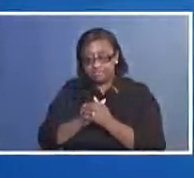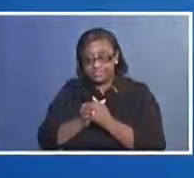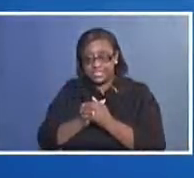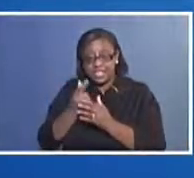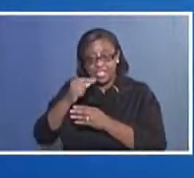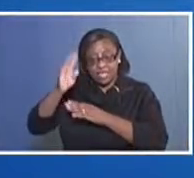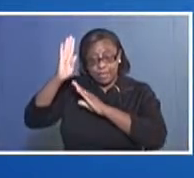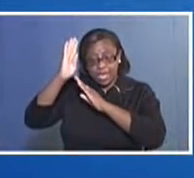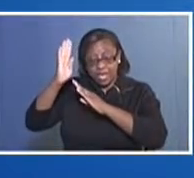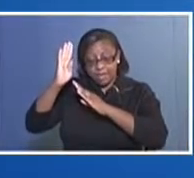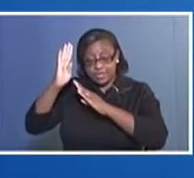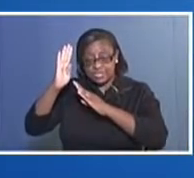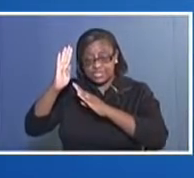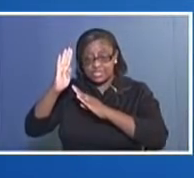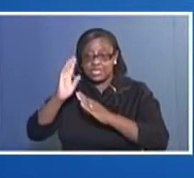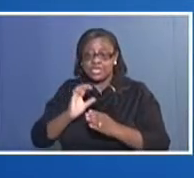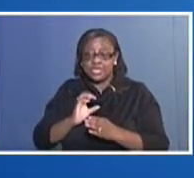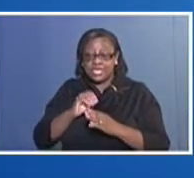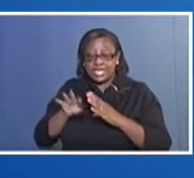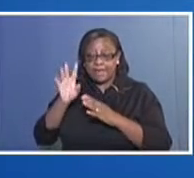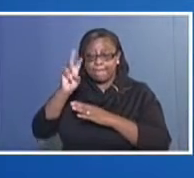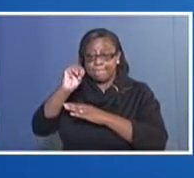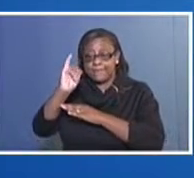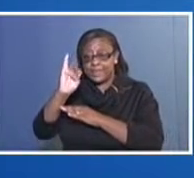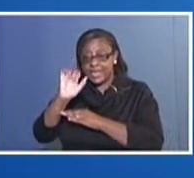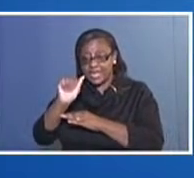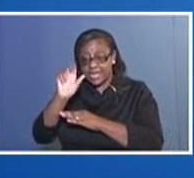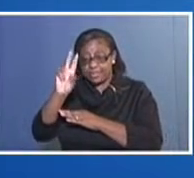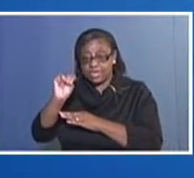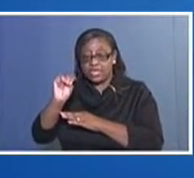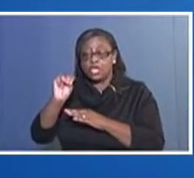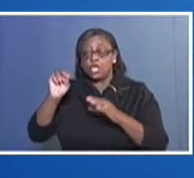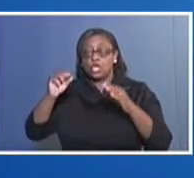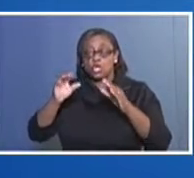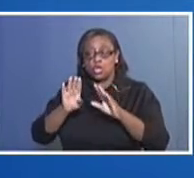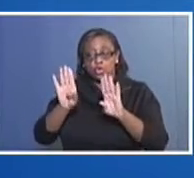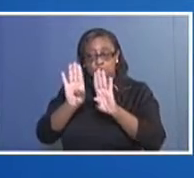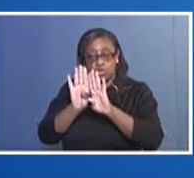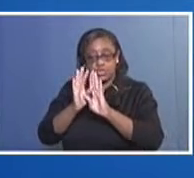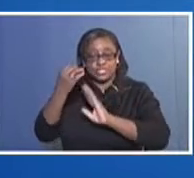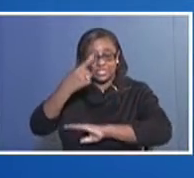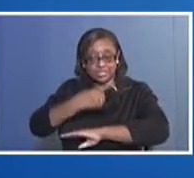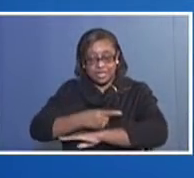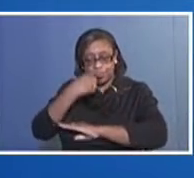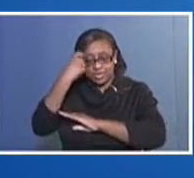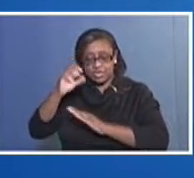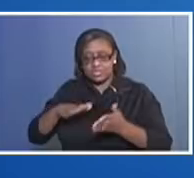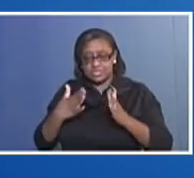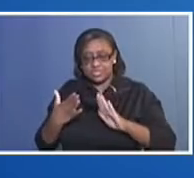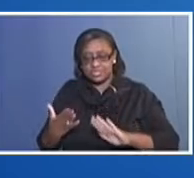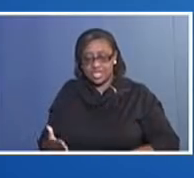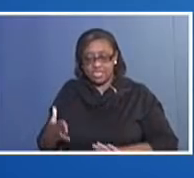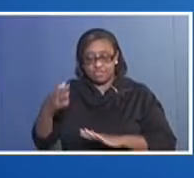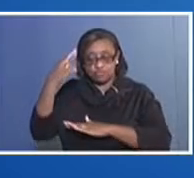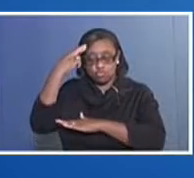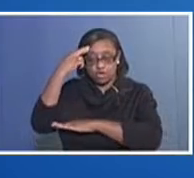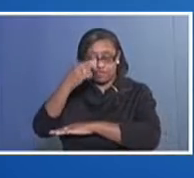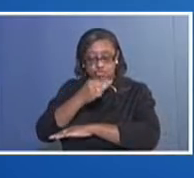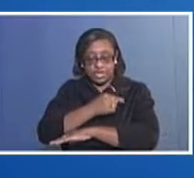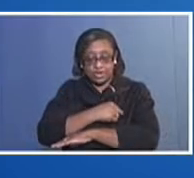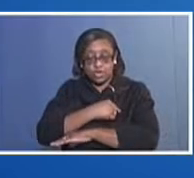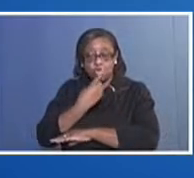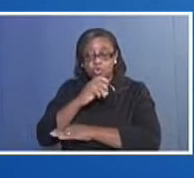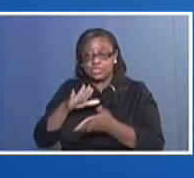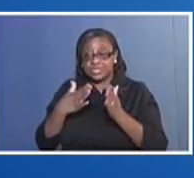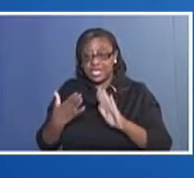The Bahamas Consulate General in Miami, Florida, closed today following the death of its employee, Rudolph Green. Green died